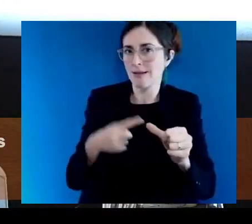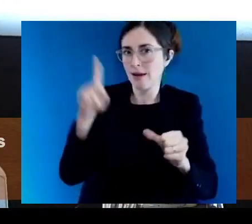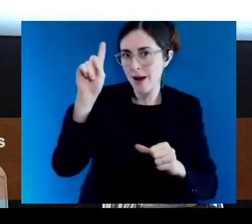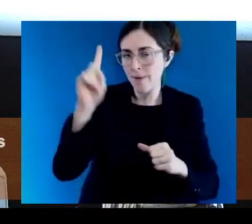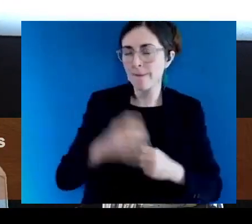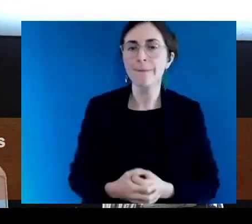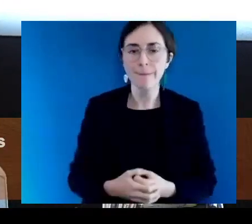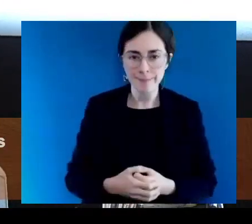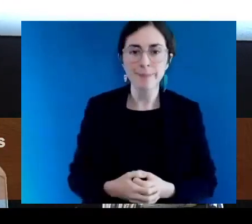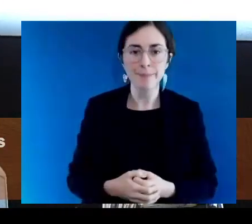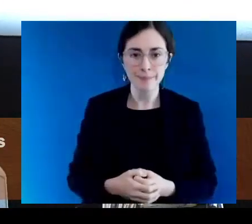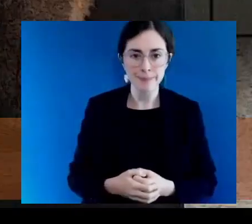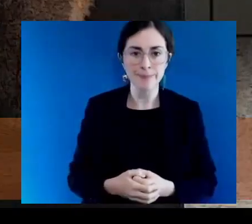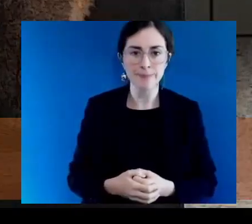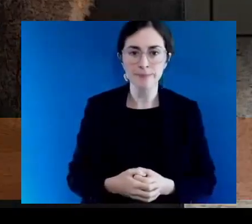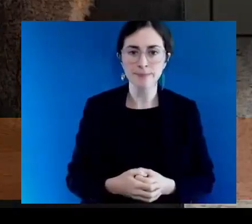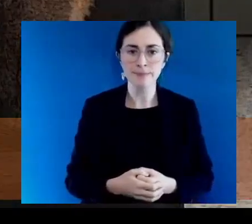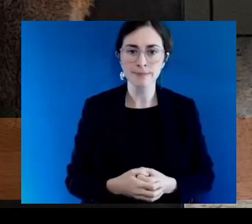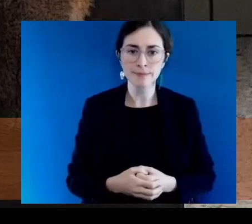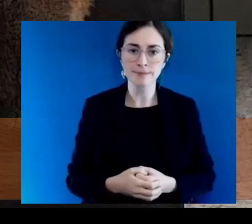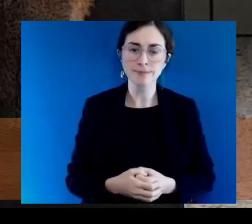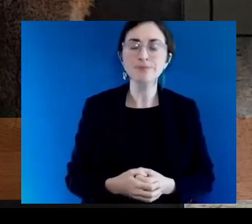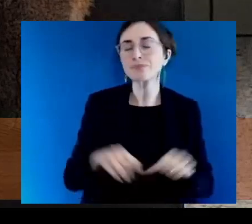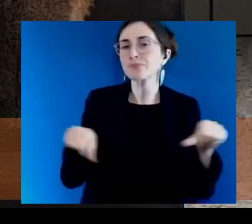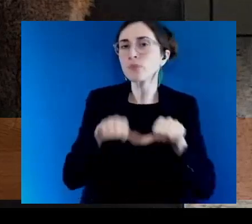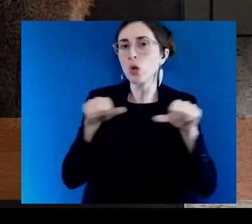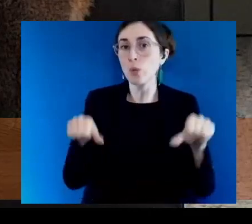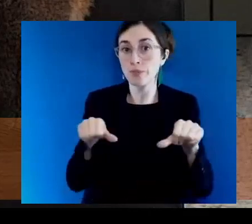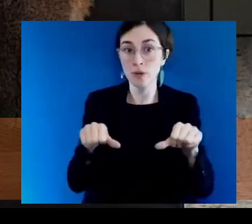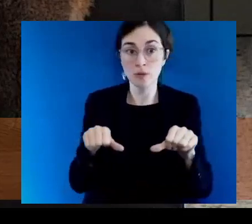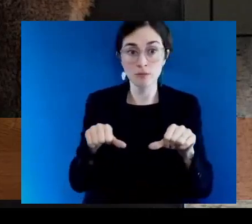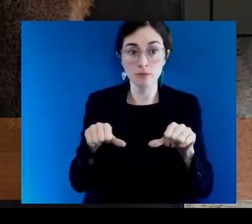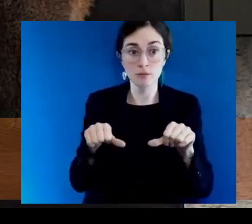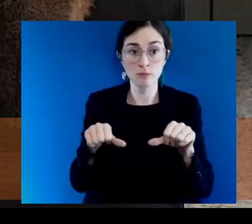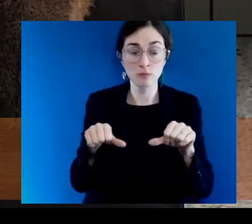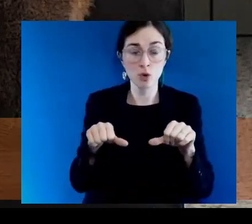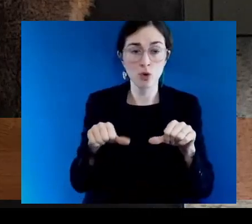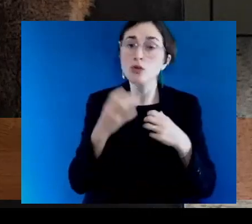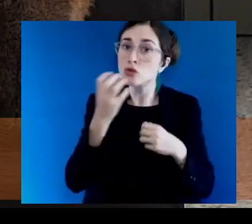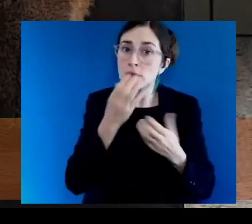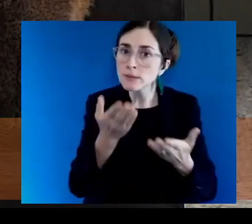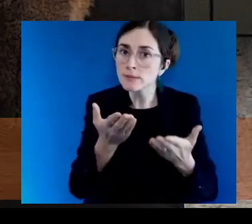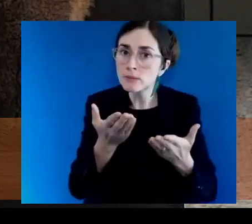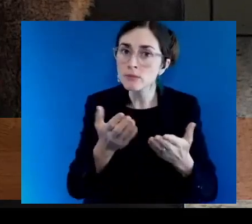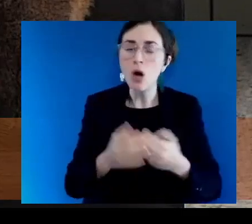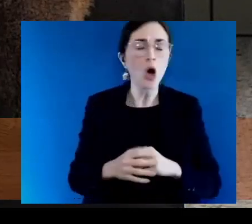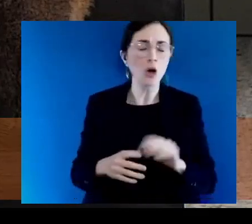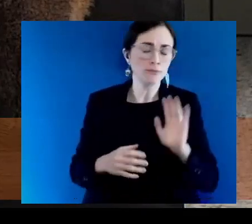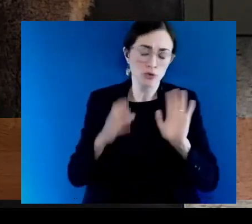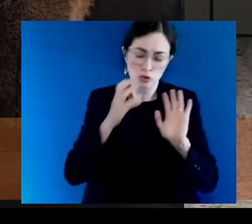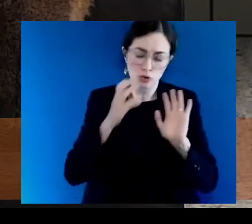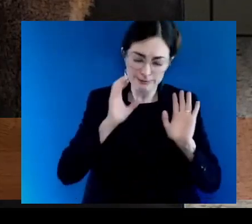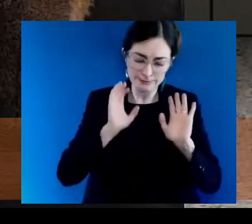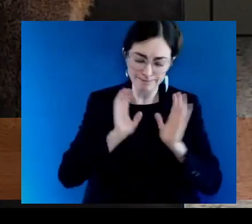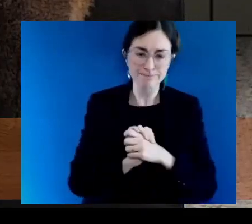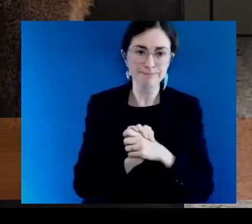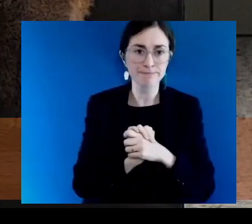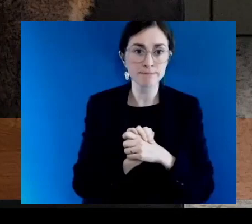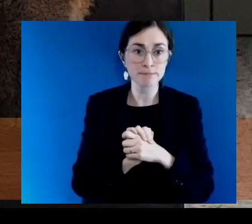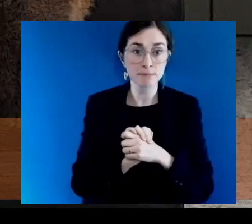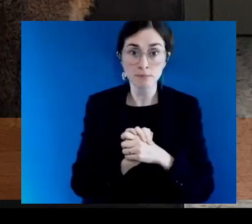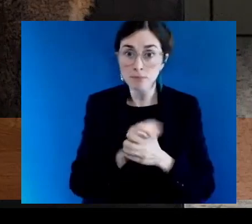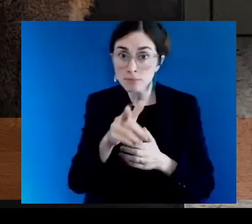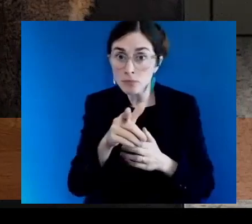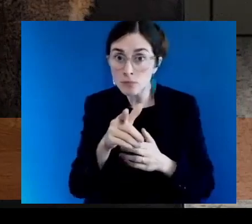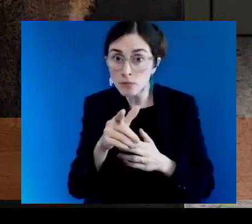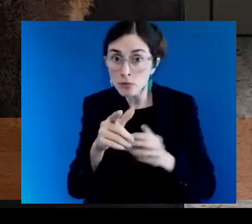Okay. Royalties collected by the state for all of these. No, please continue. Sorry. If you had an answer, please interrupt me. I thought I